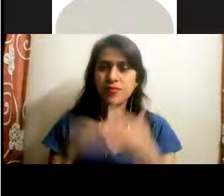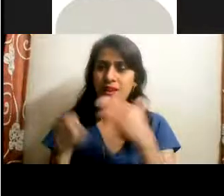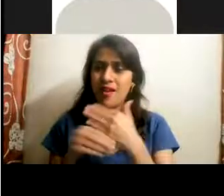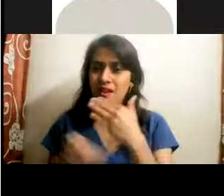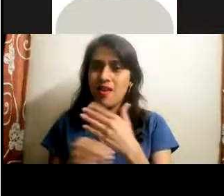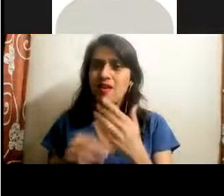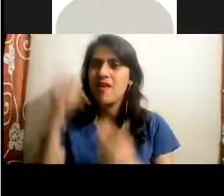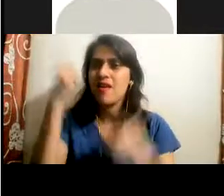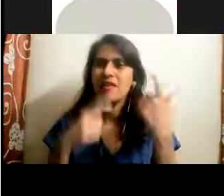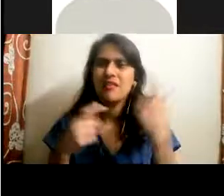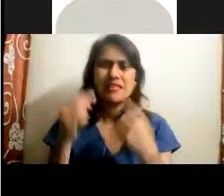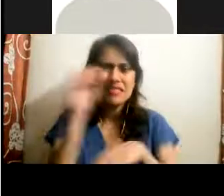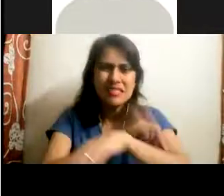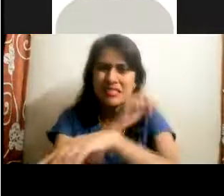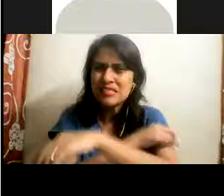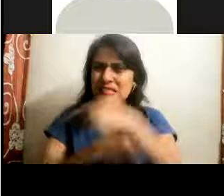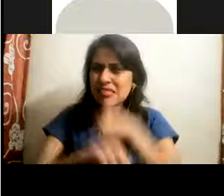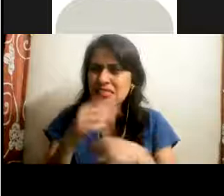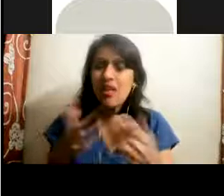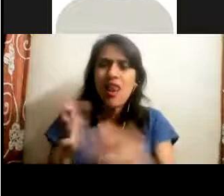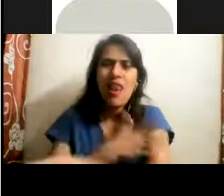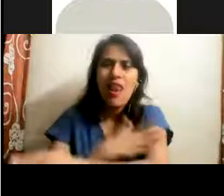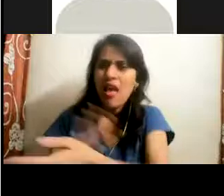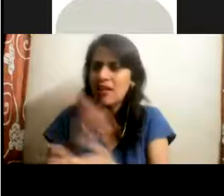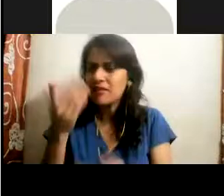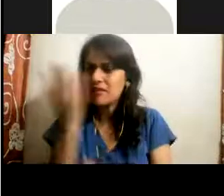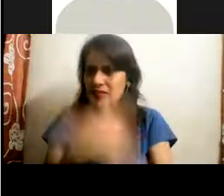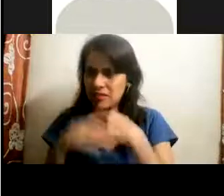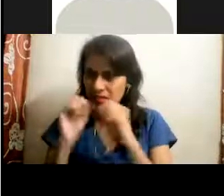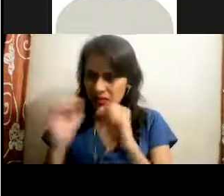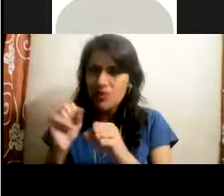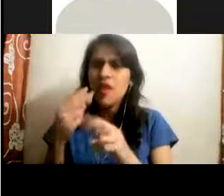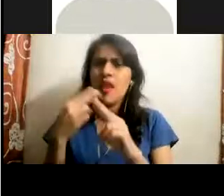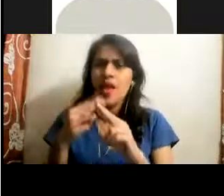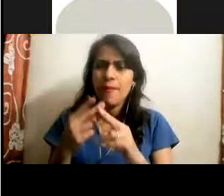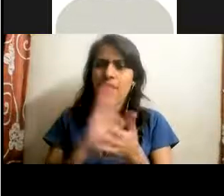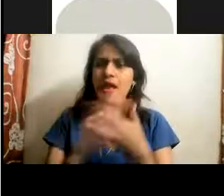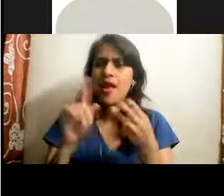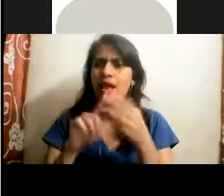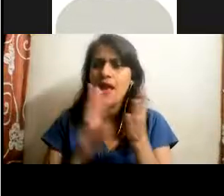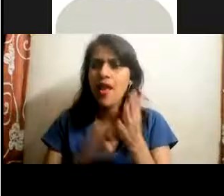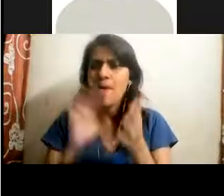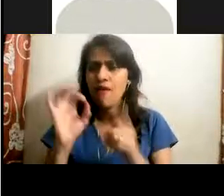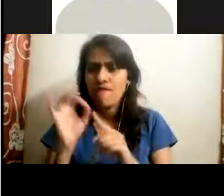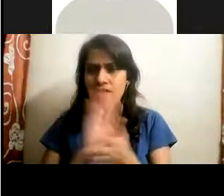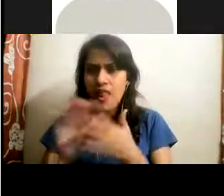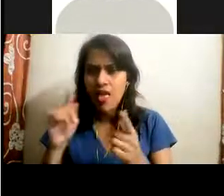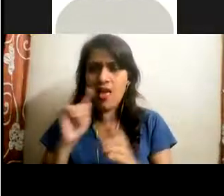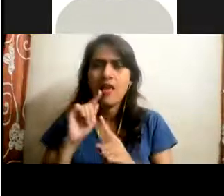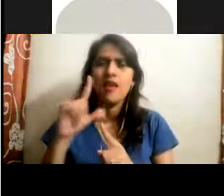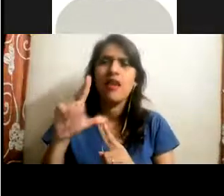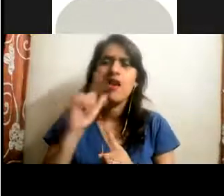Parkinson's disease, and the blood disorders like the hemophilia, thalassemia, and sickle cell